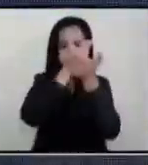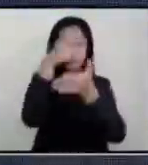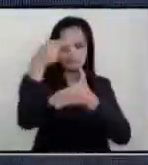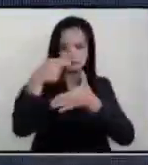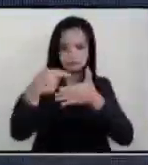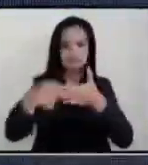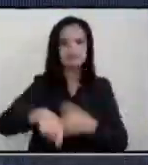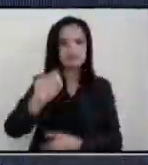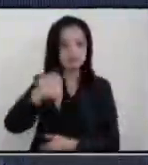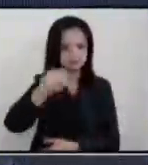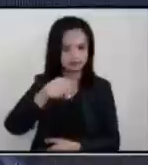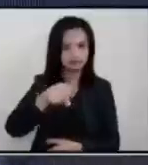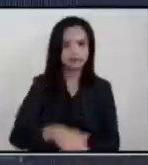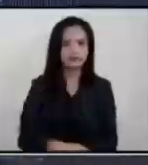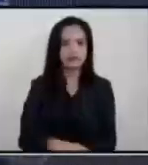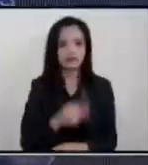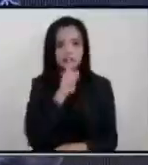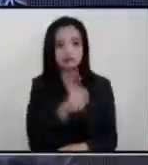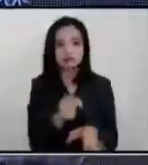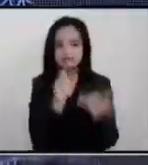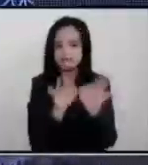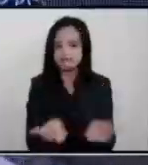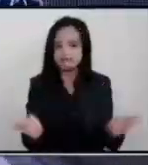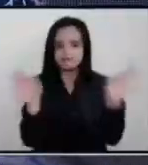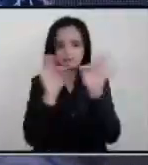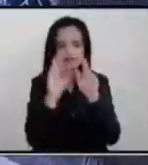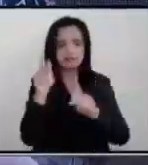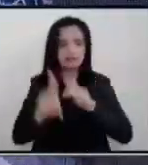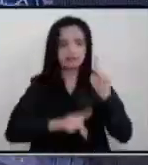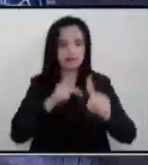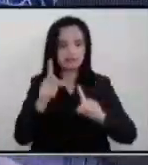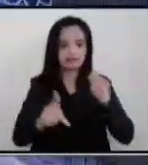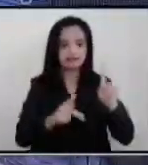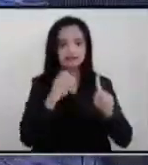it's very important that people don't lose